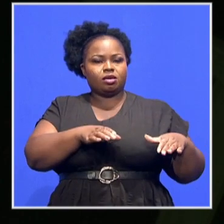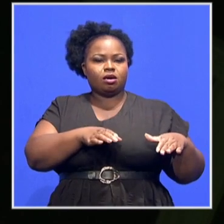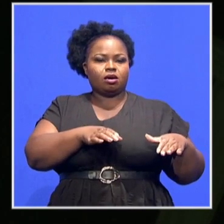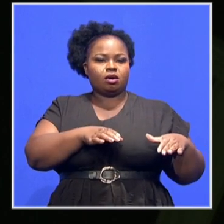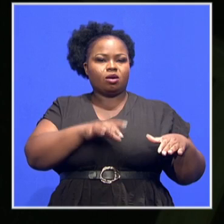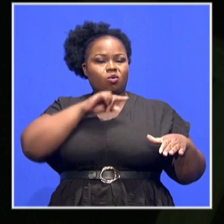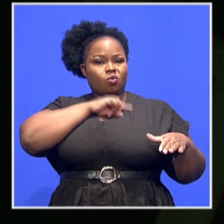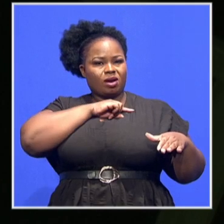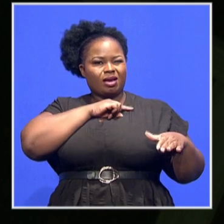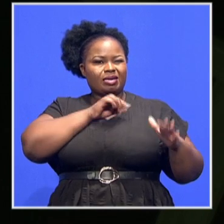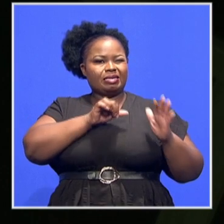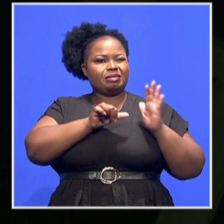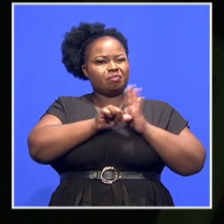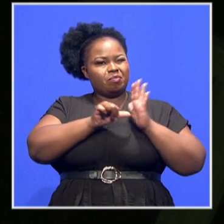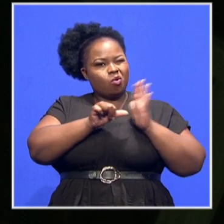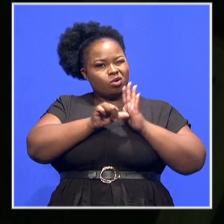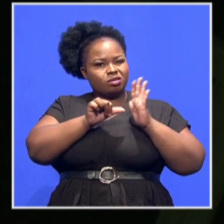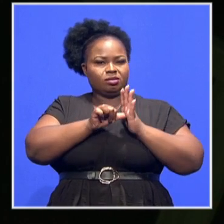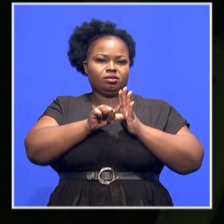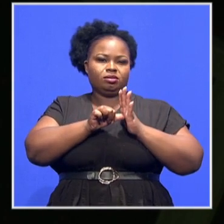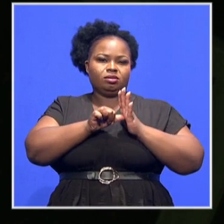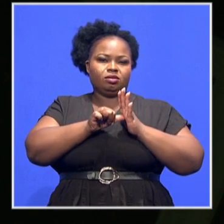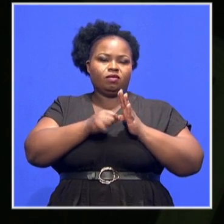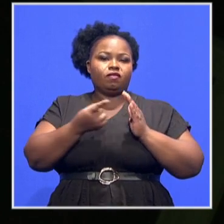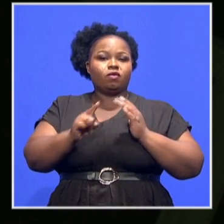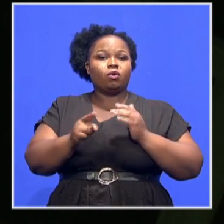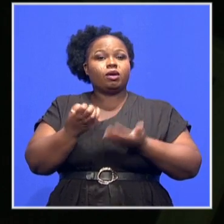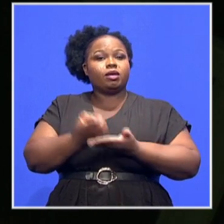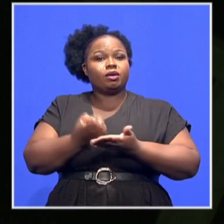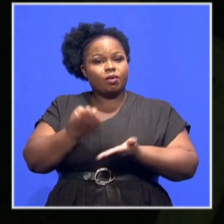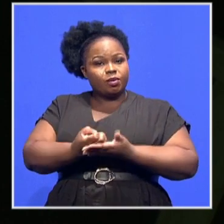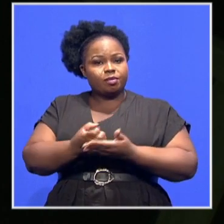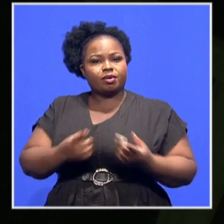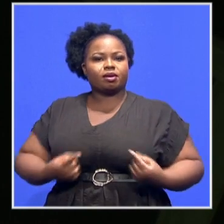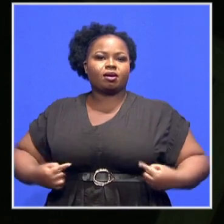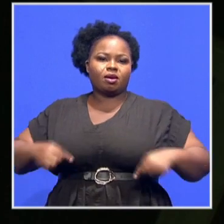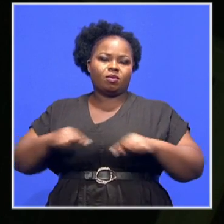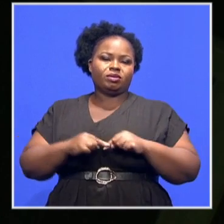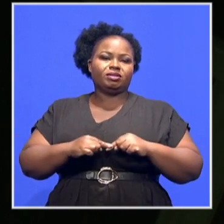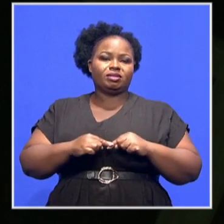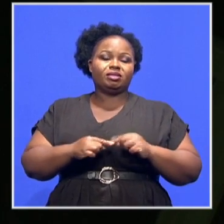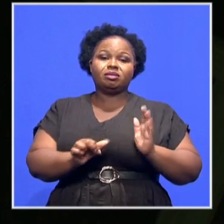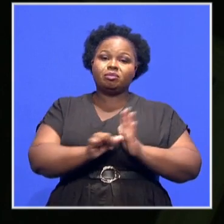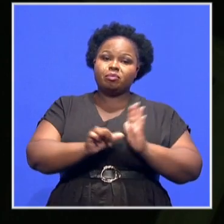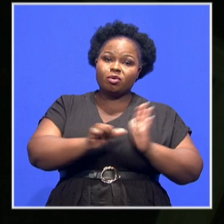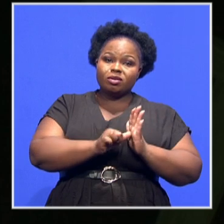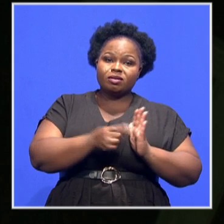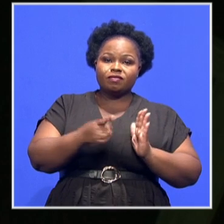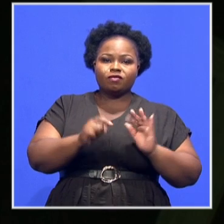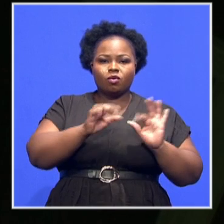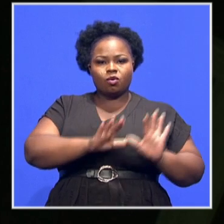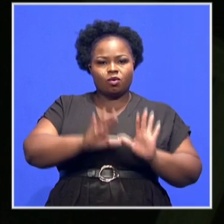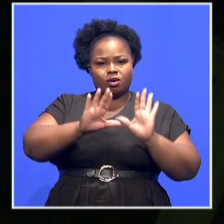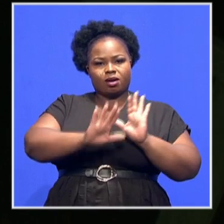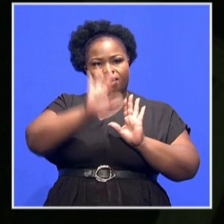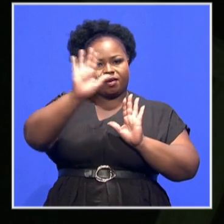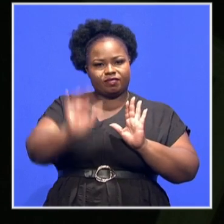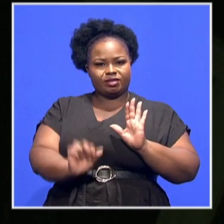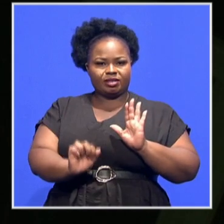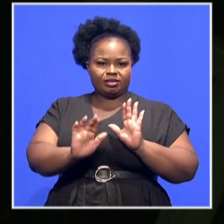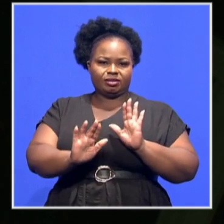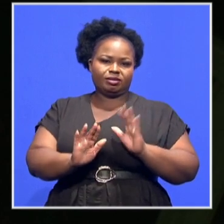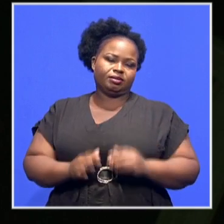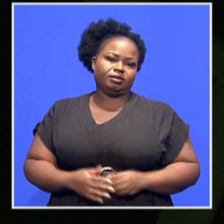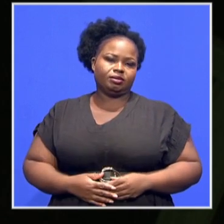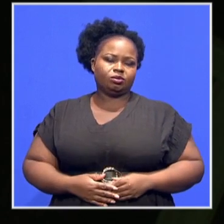lifeblood of our economy and that of the continent. South Africa is home to some of